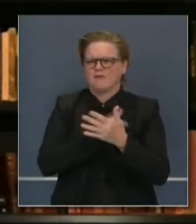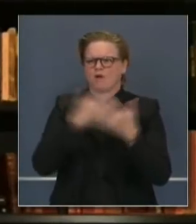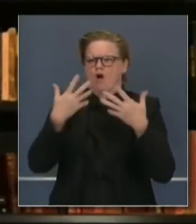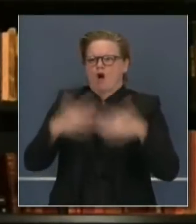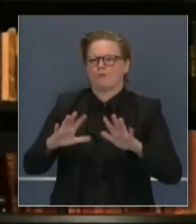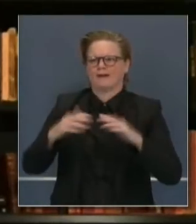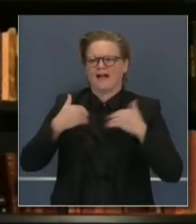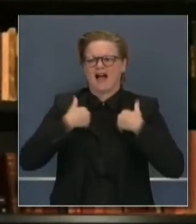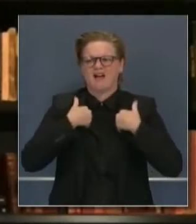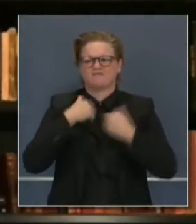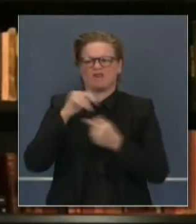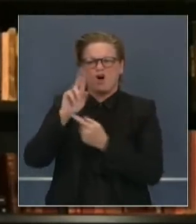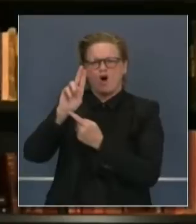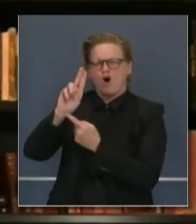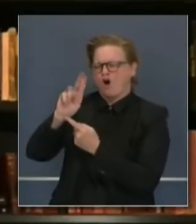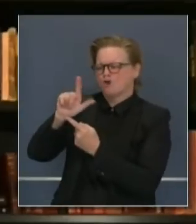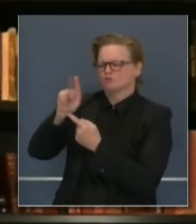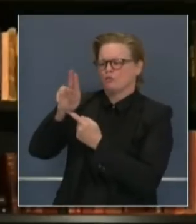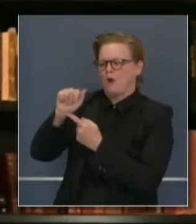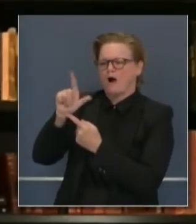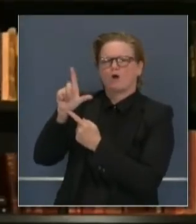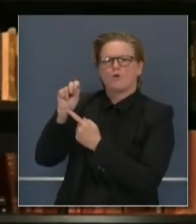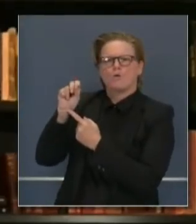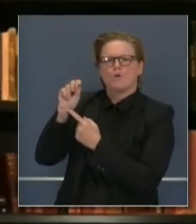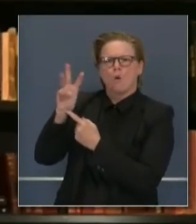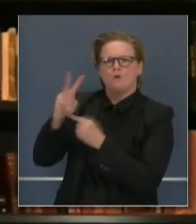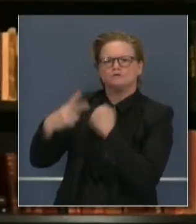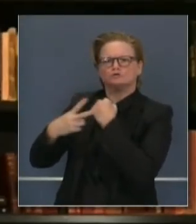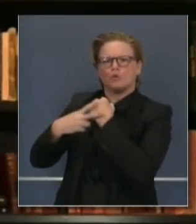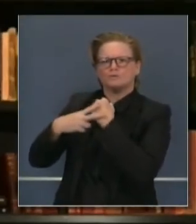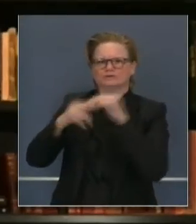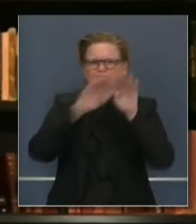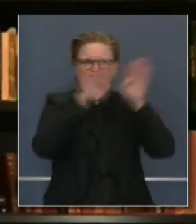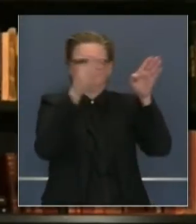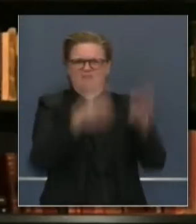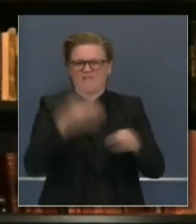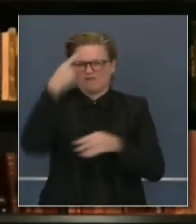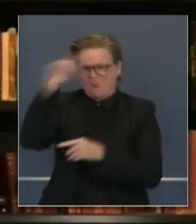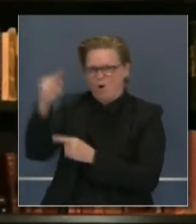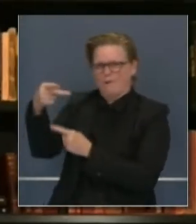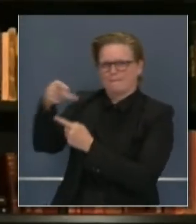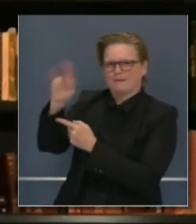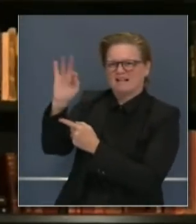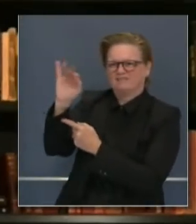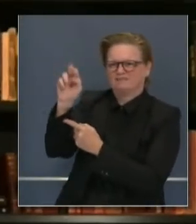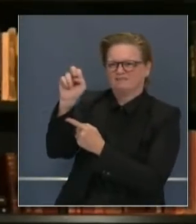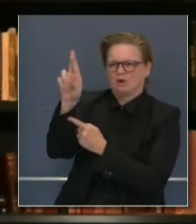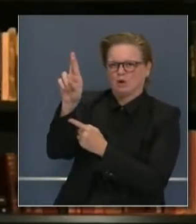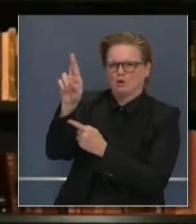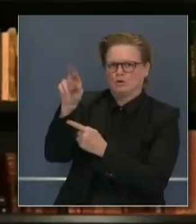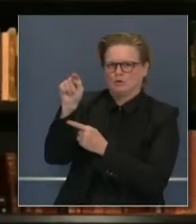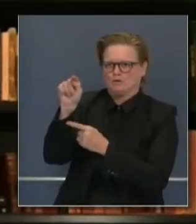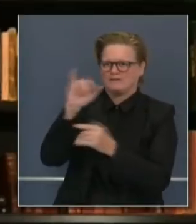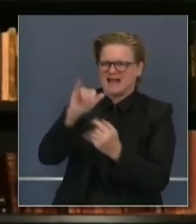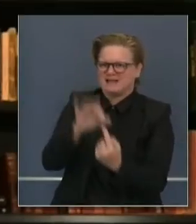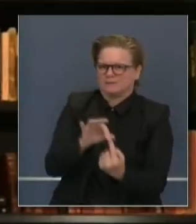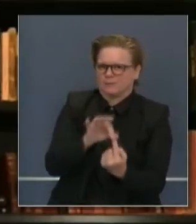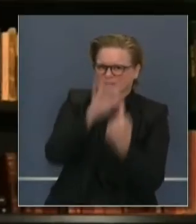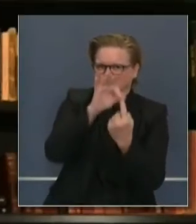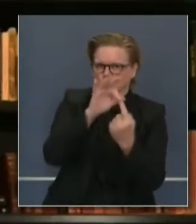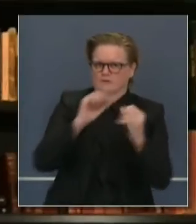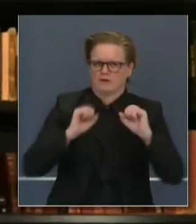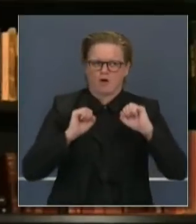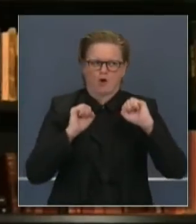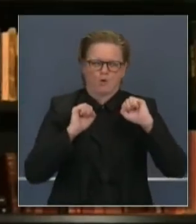storage and cold storage, distinguish the two, units, and many of them will be arriving at the end of the